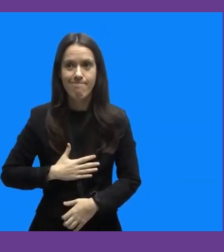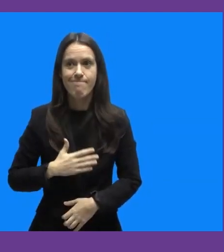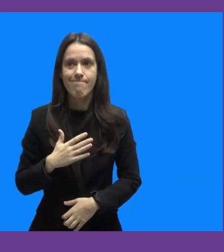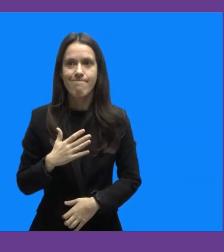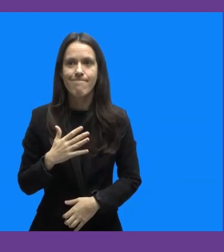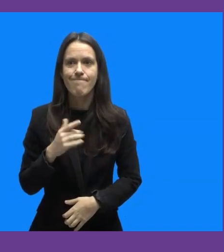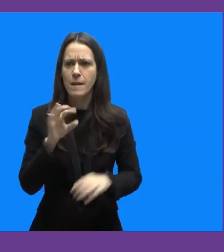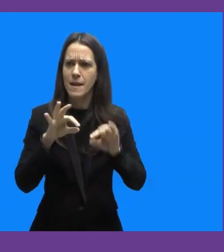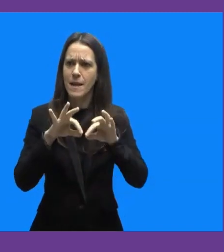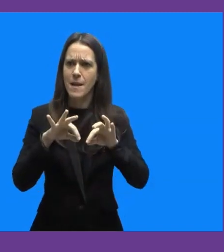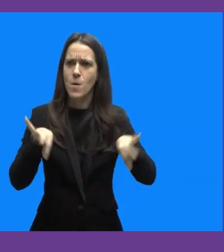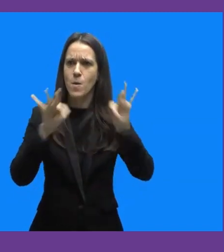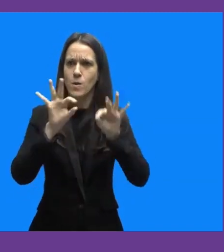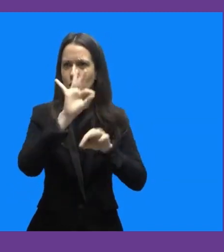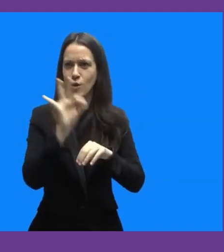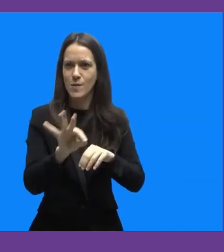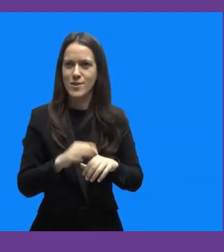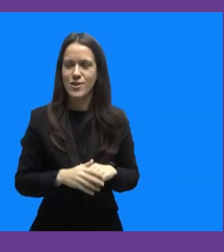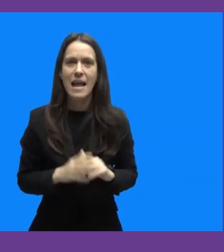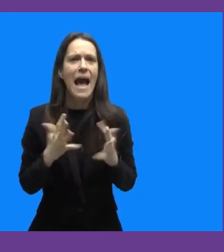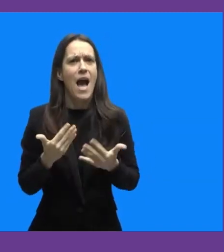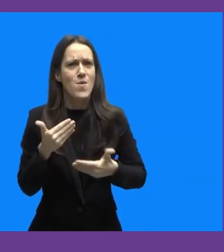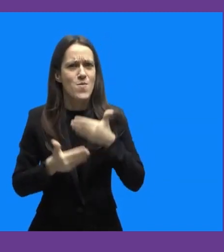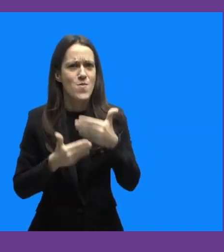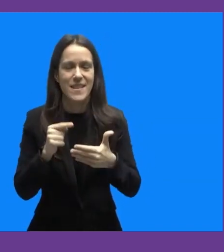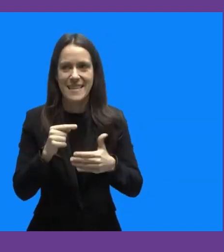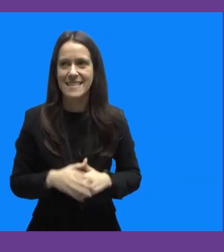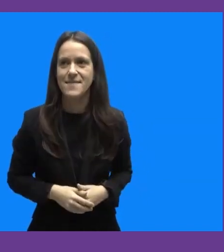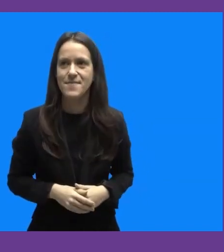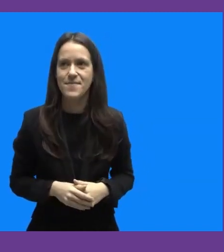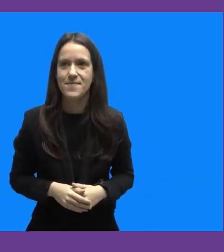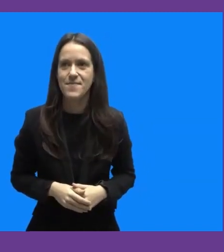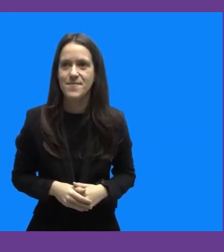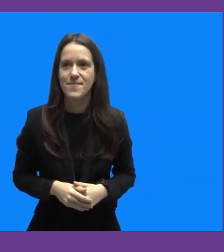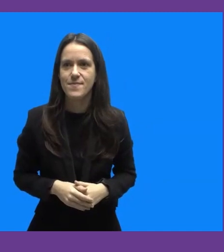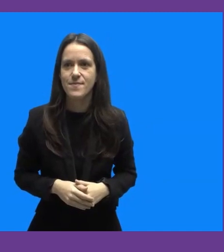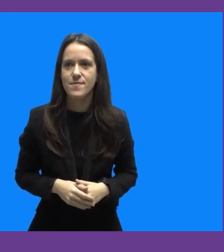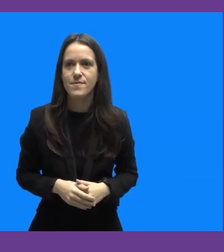So I will let Alice. Do you want to answer? Yeah, okay. Yeah. Yes, so